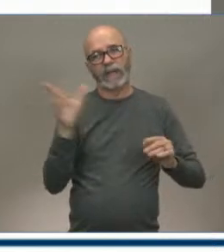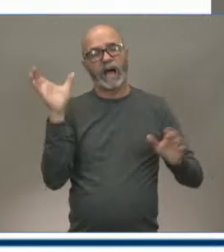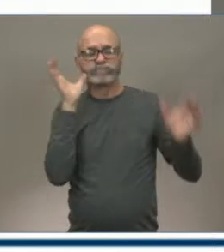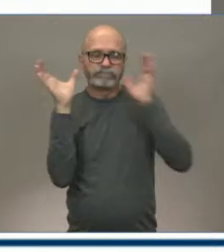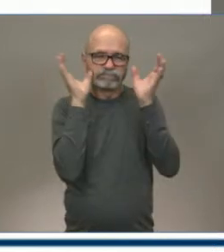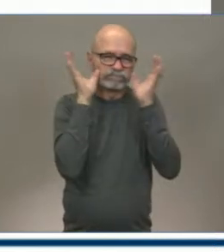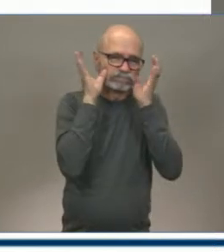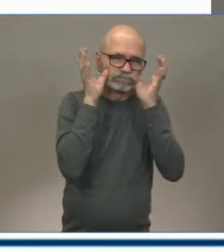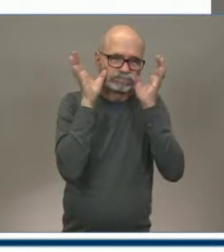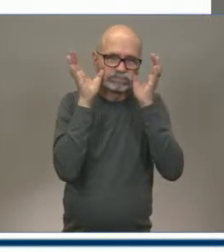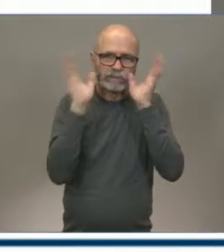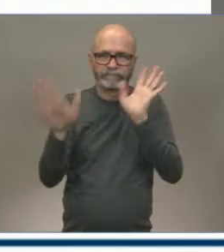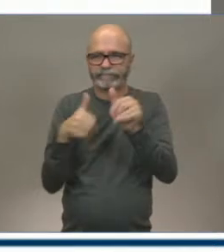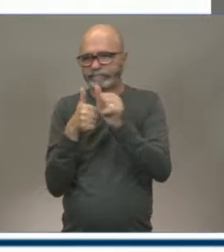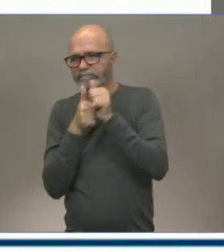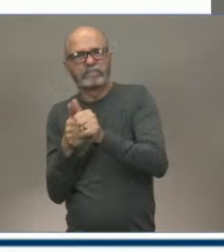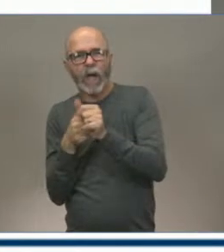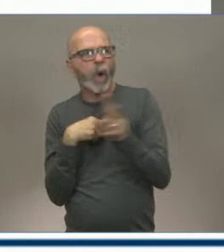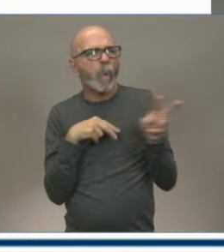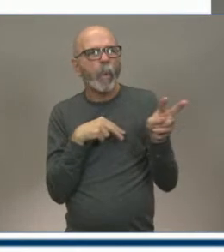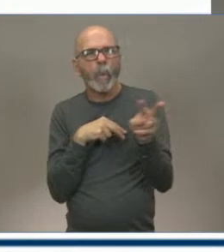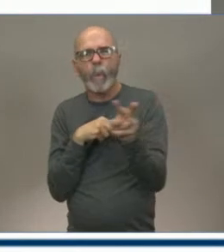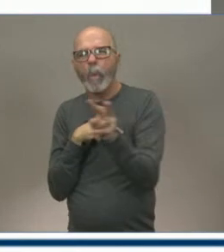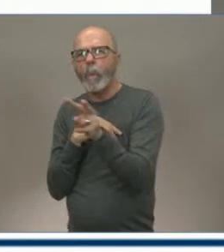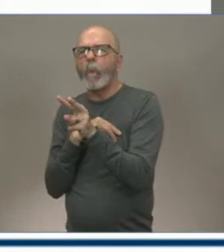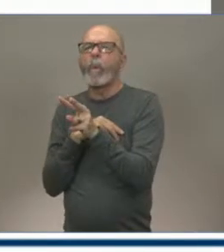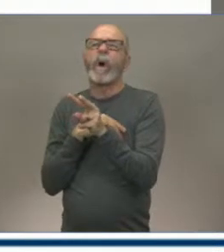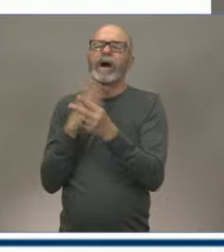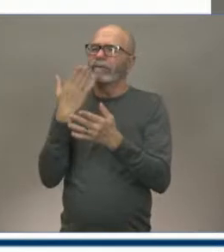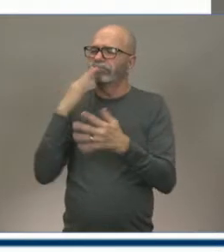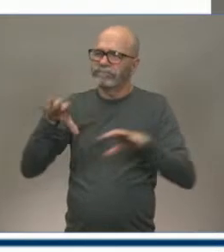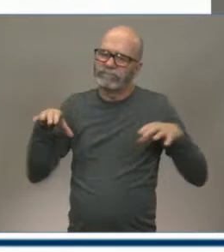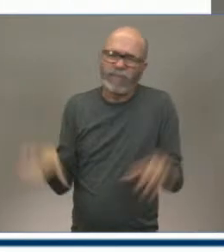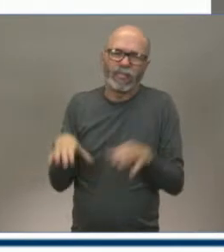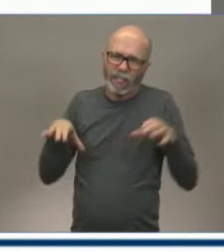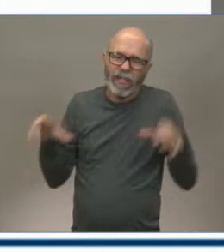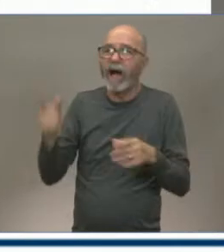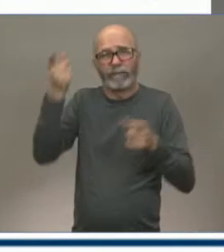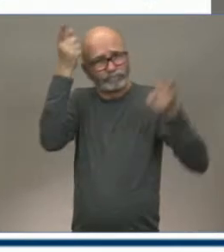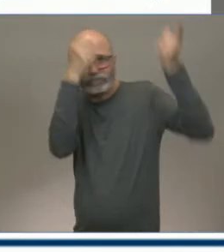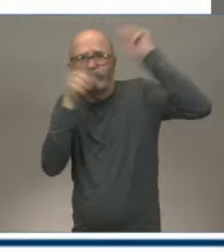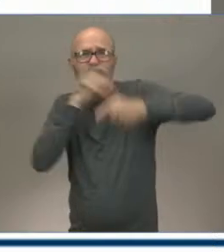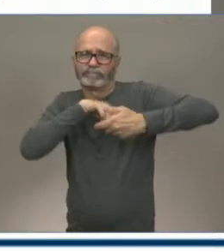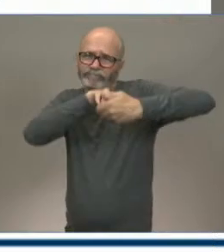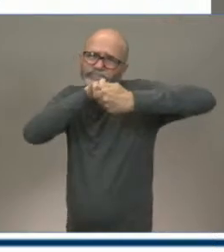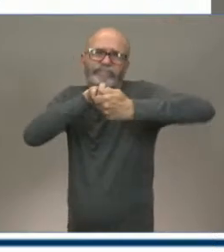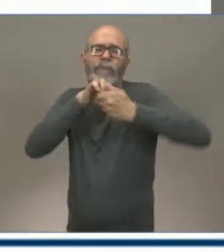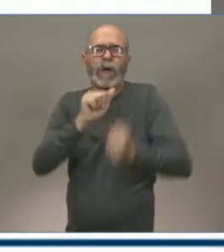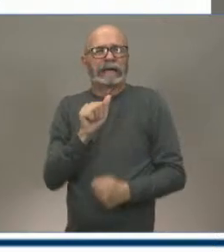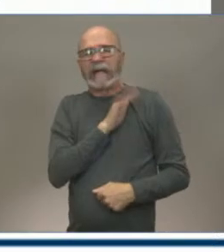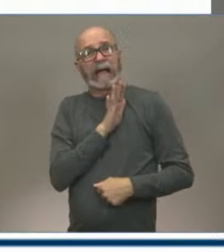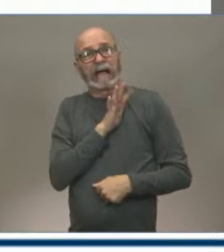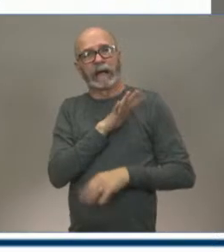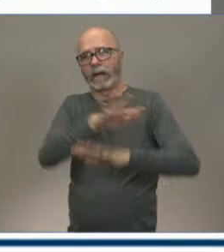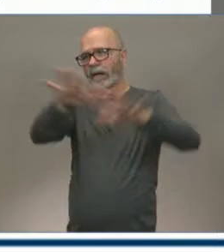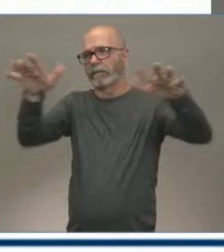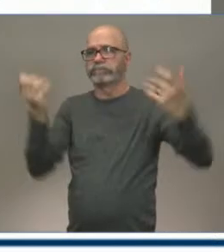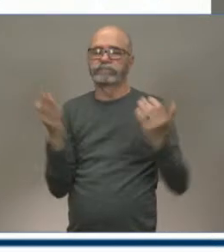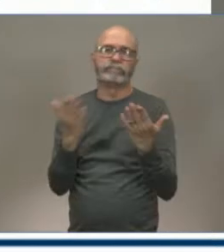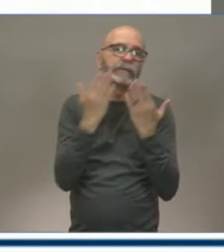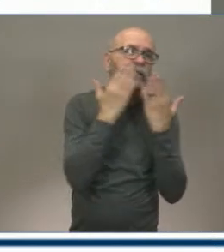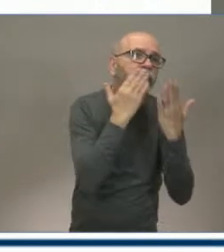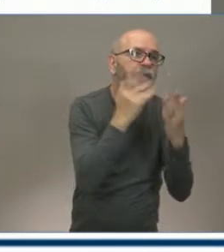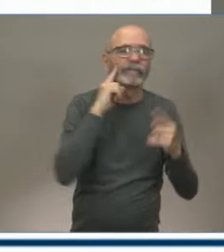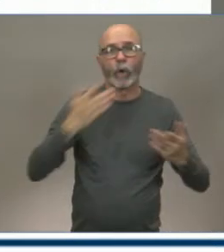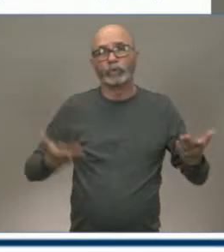cases where there were compliance issues, operators worked with our teams to make changes quickly. So I want to thank both the retail sector and our